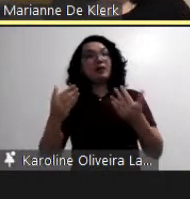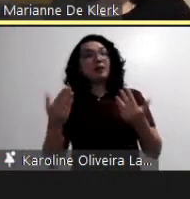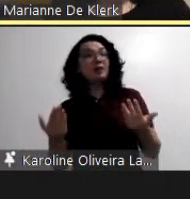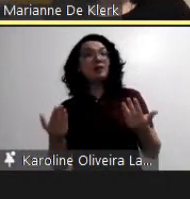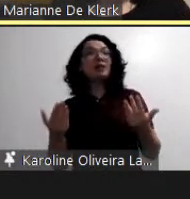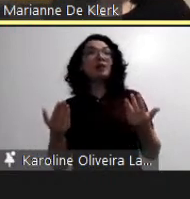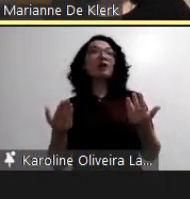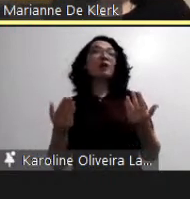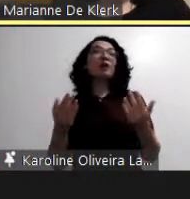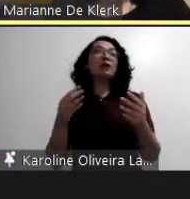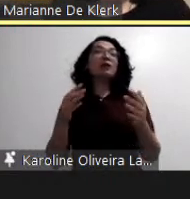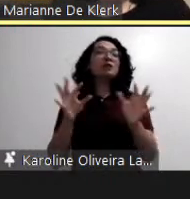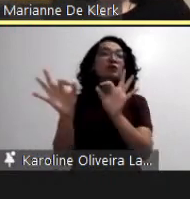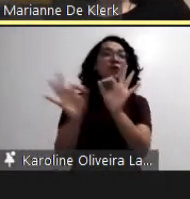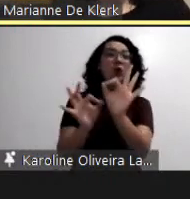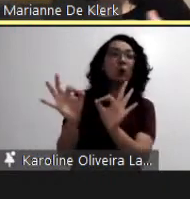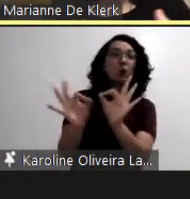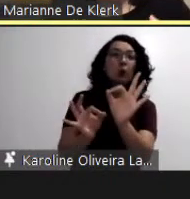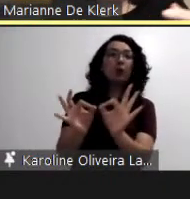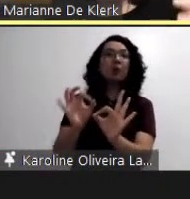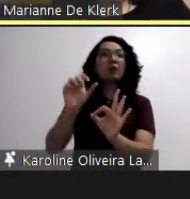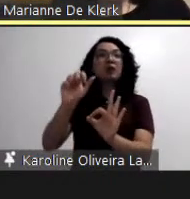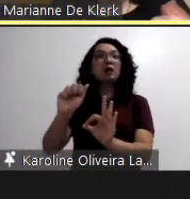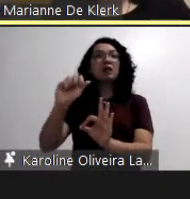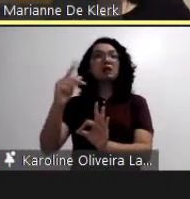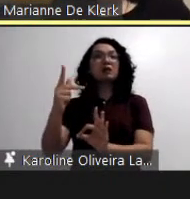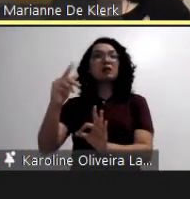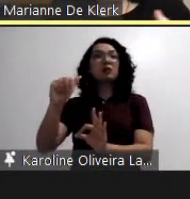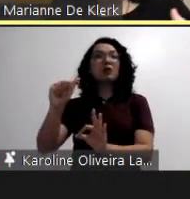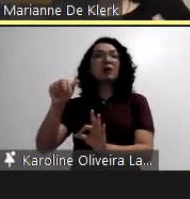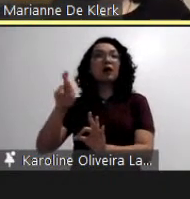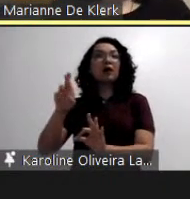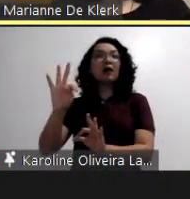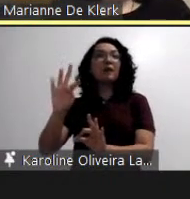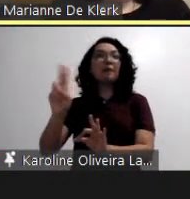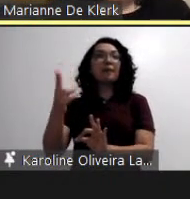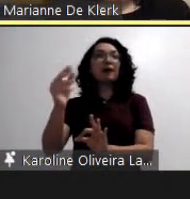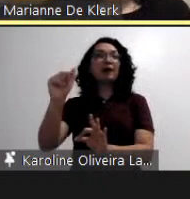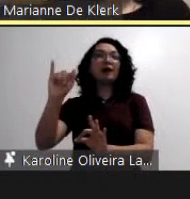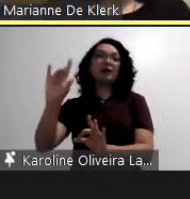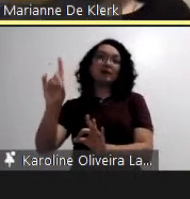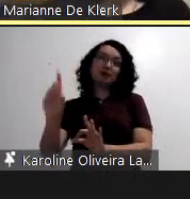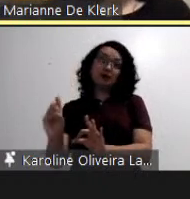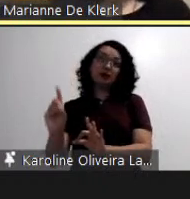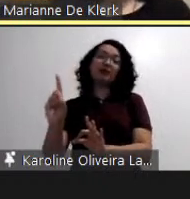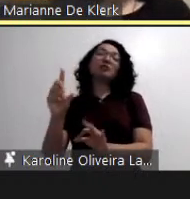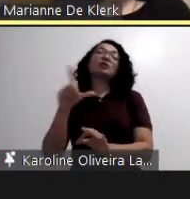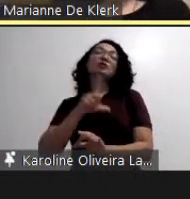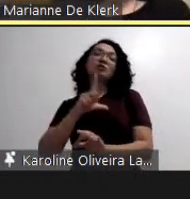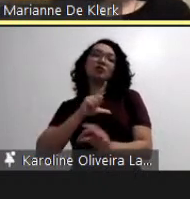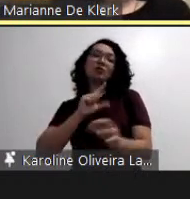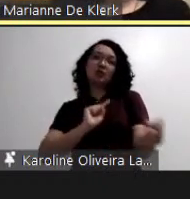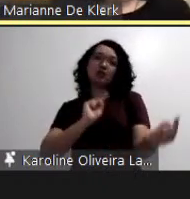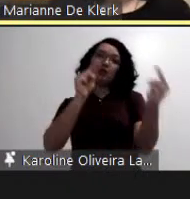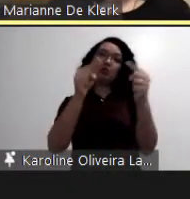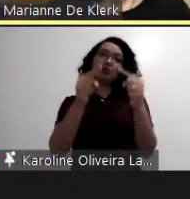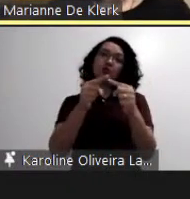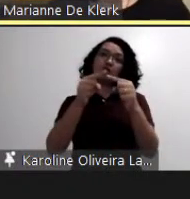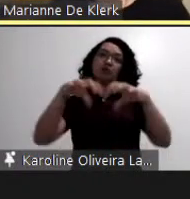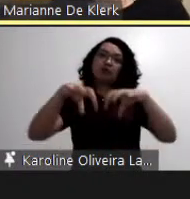on ethnic lines. And these ethnic divides later on caused very big trouble.